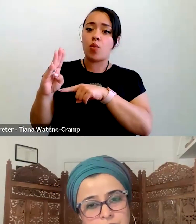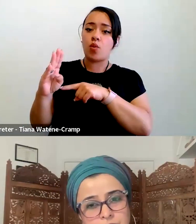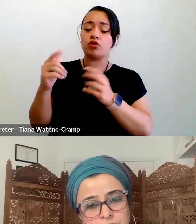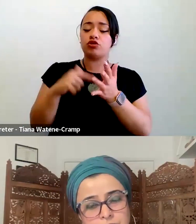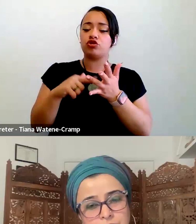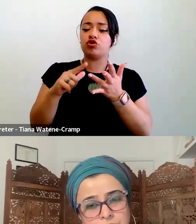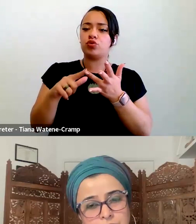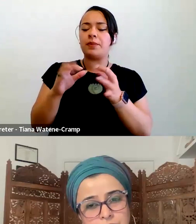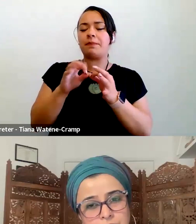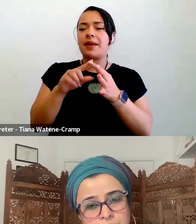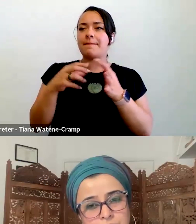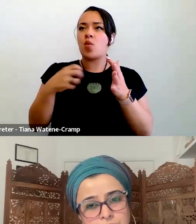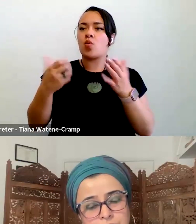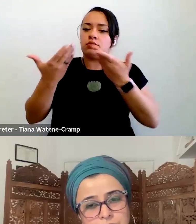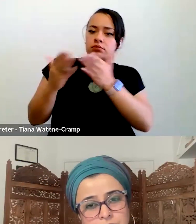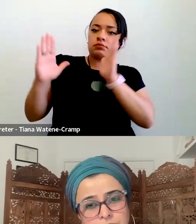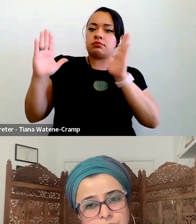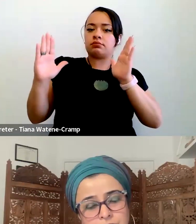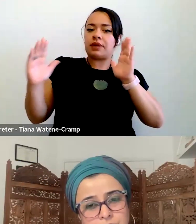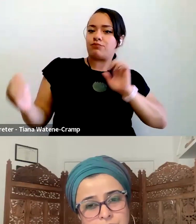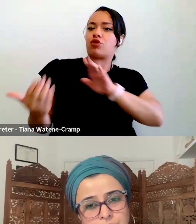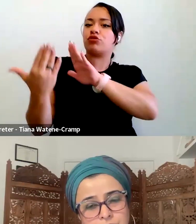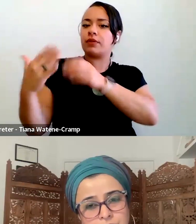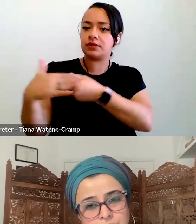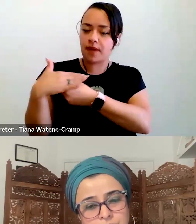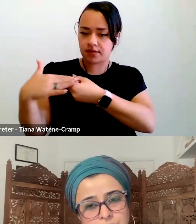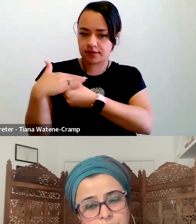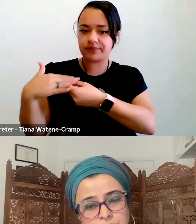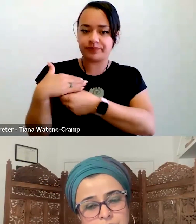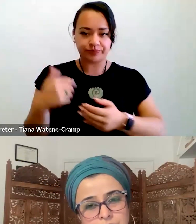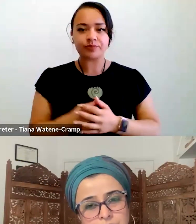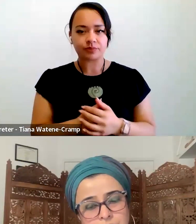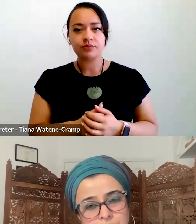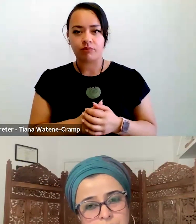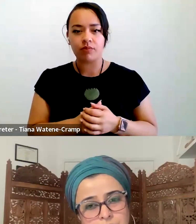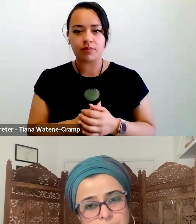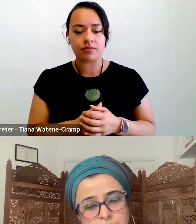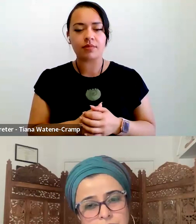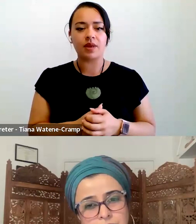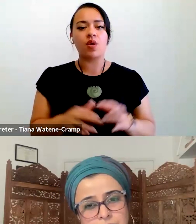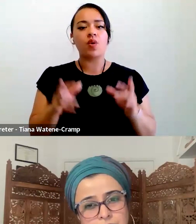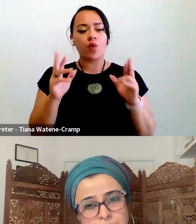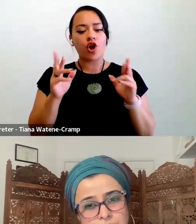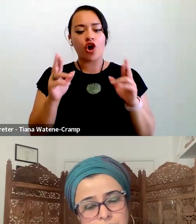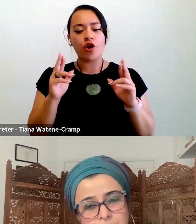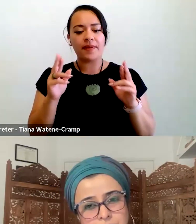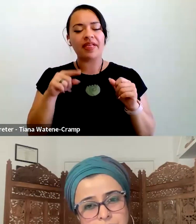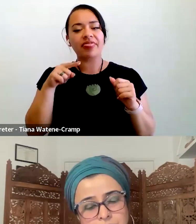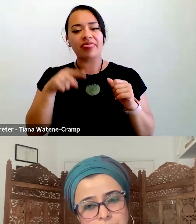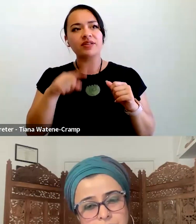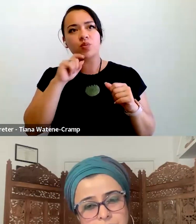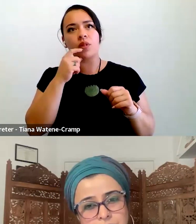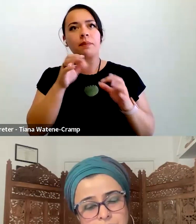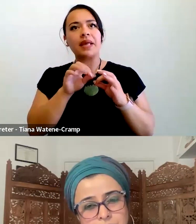spaces. So I think we have already addressed that, but we're hoping that this will be a little bit of a blue sky kind of